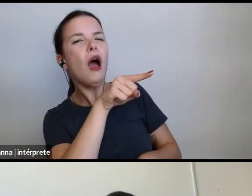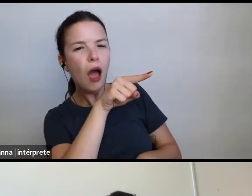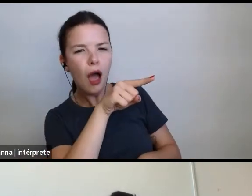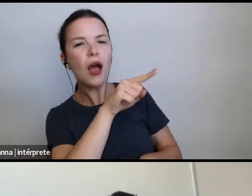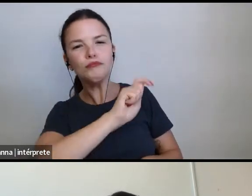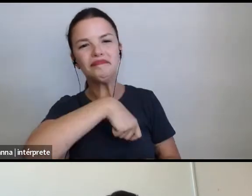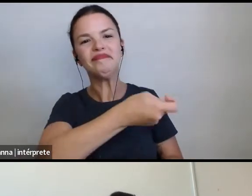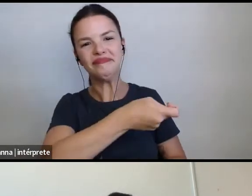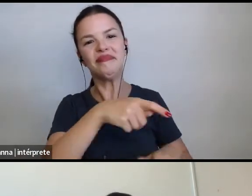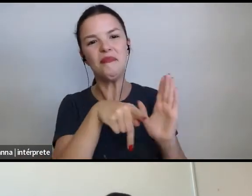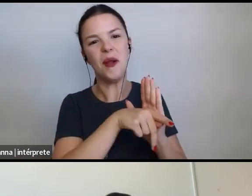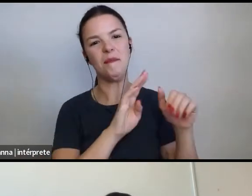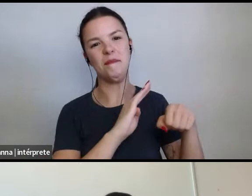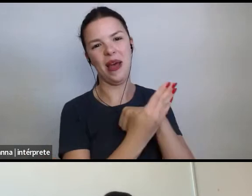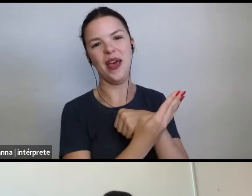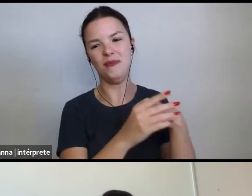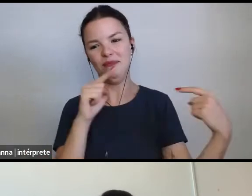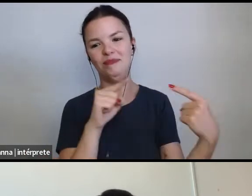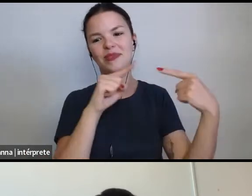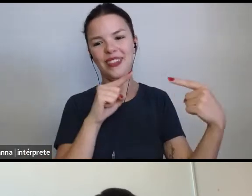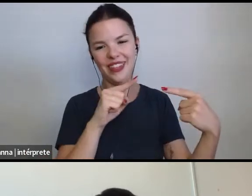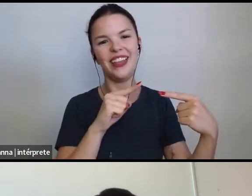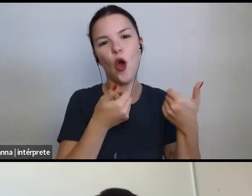in Sorocaba. I don't know.